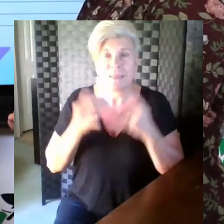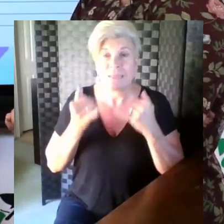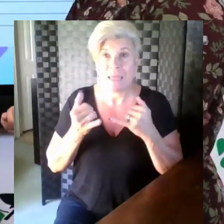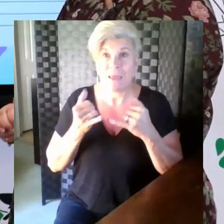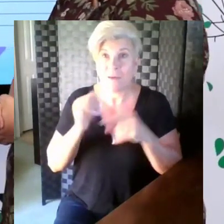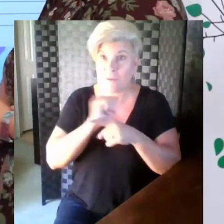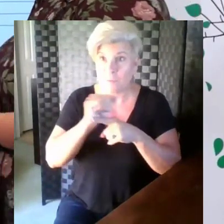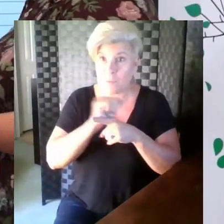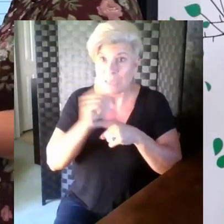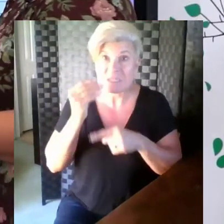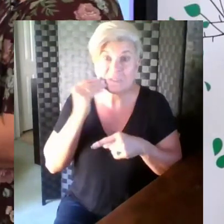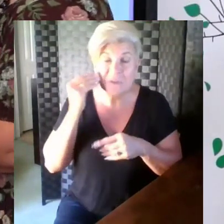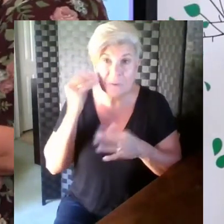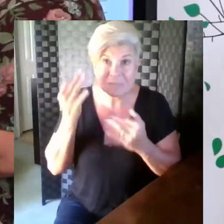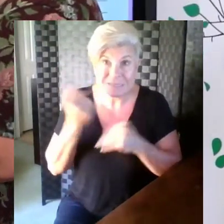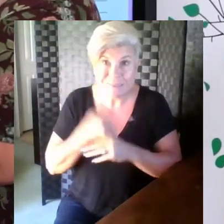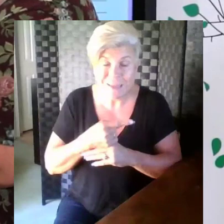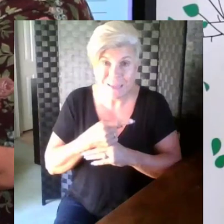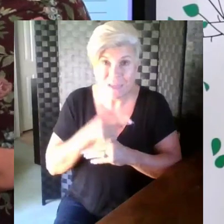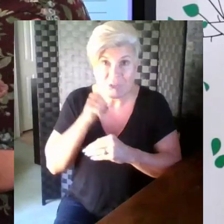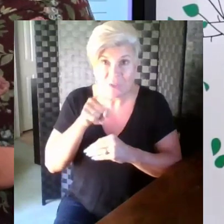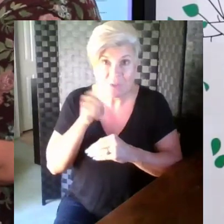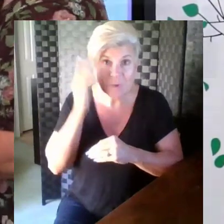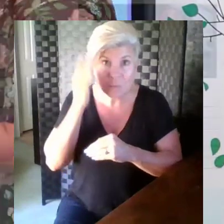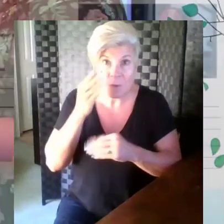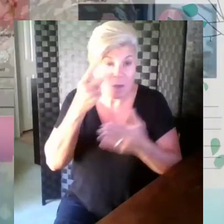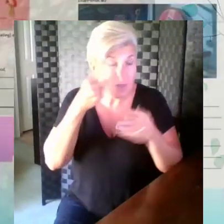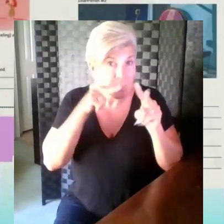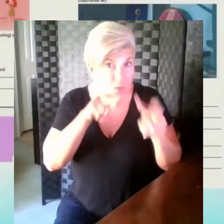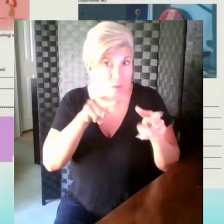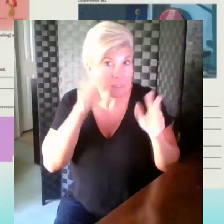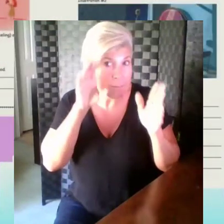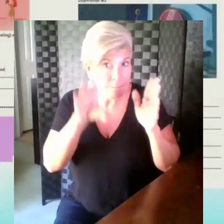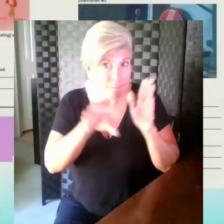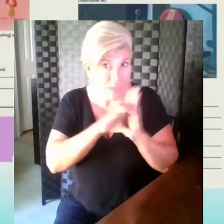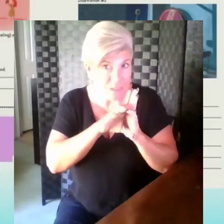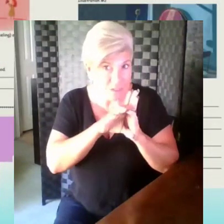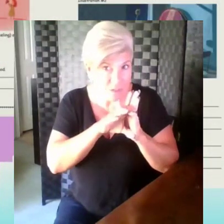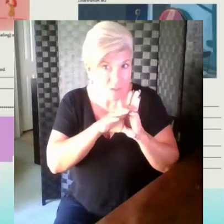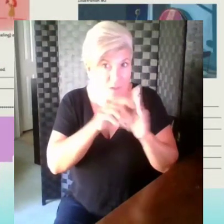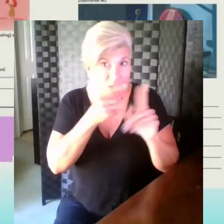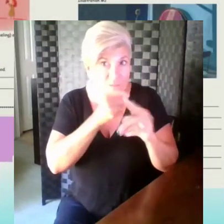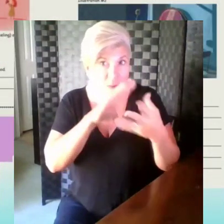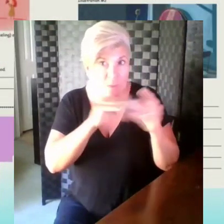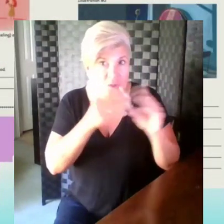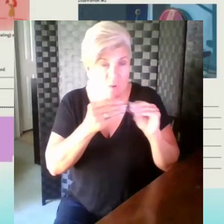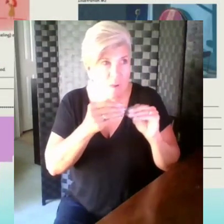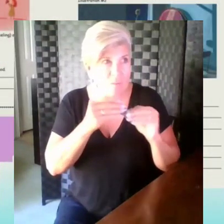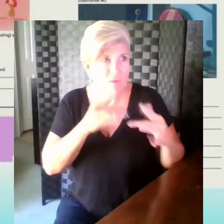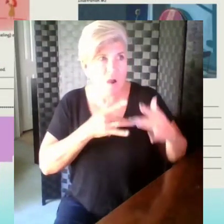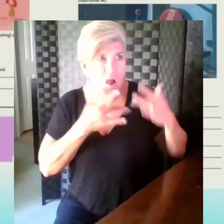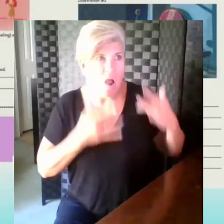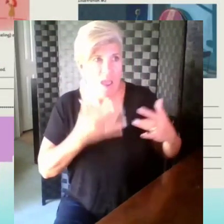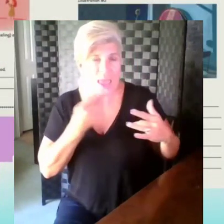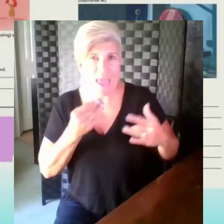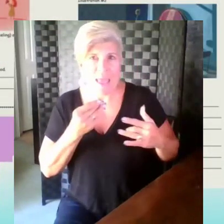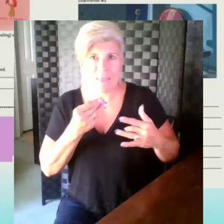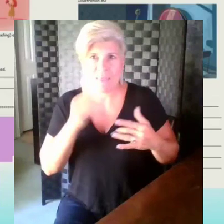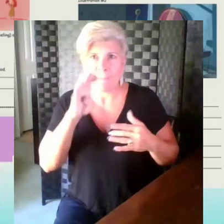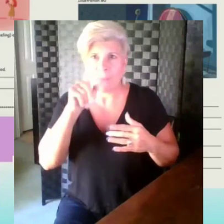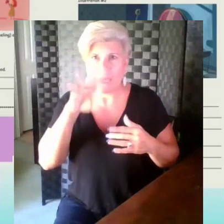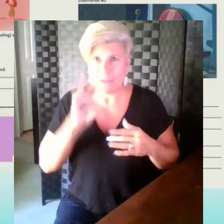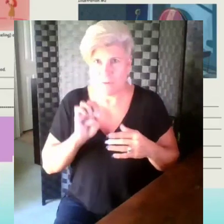Now, for your practice at home today, you are going to be looking at some pictures from a story called The Heart and the